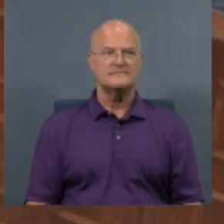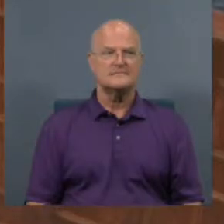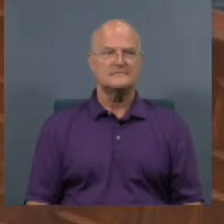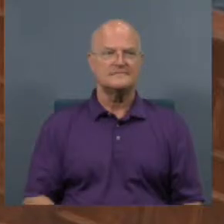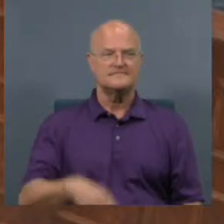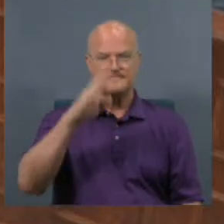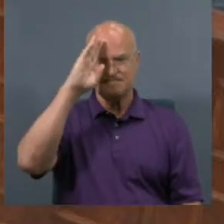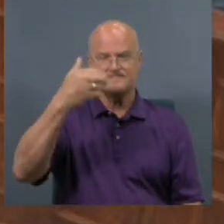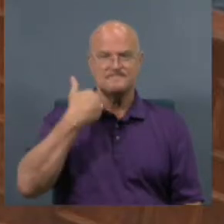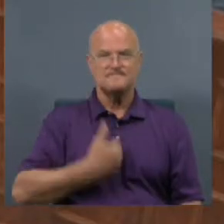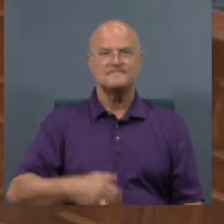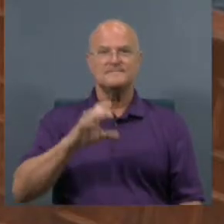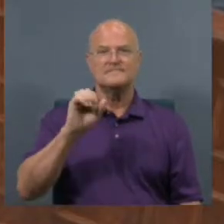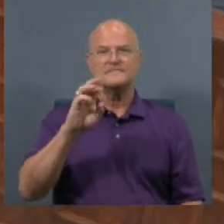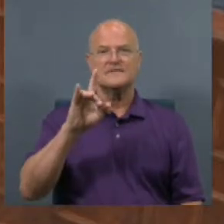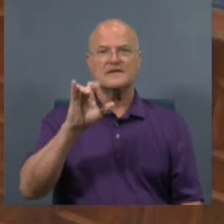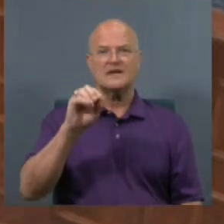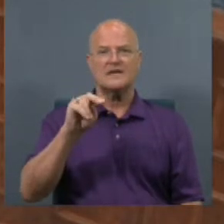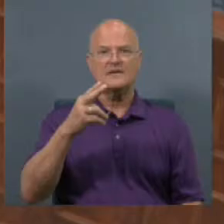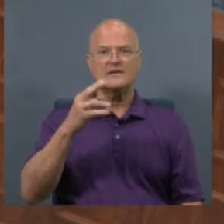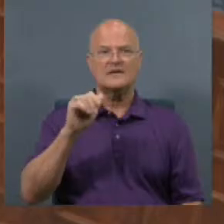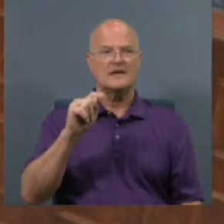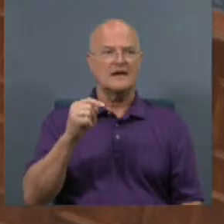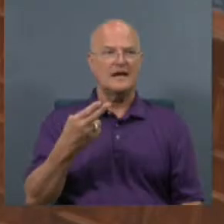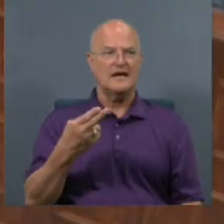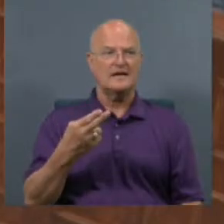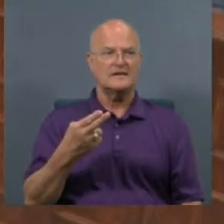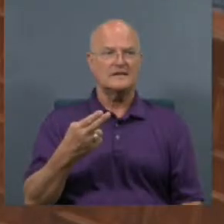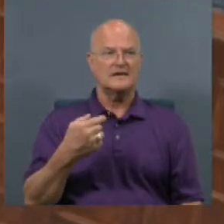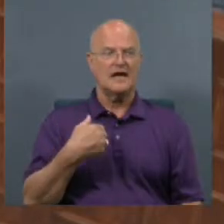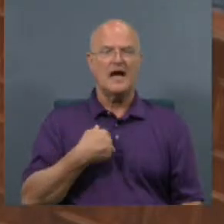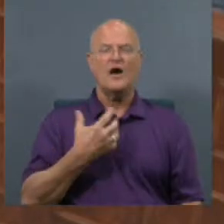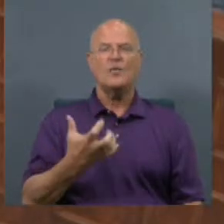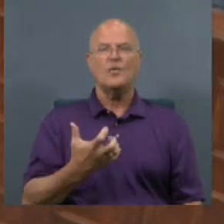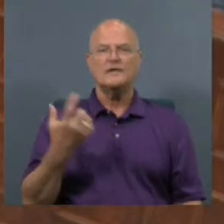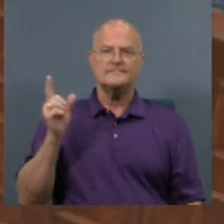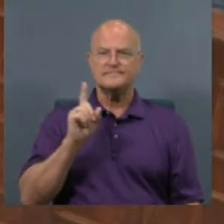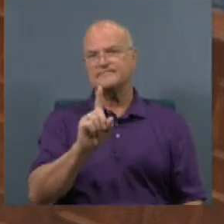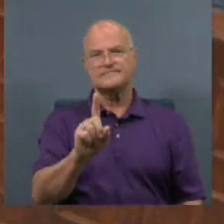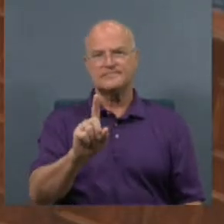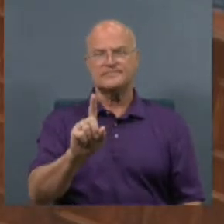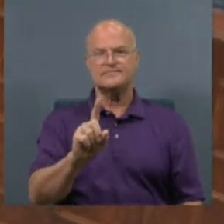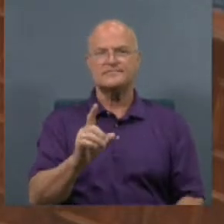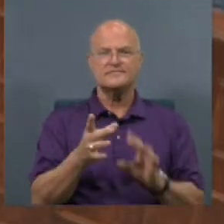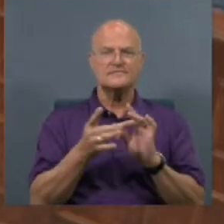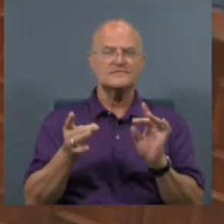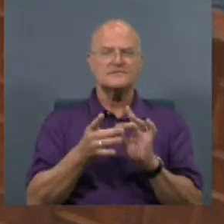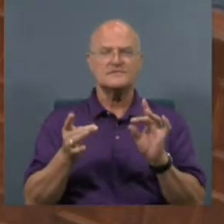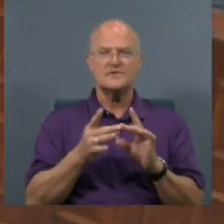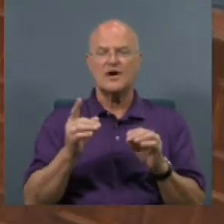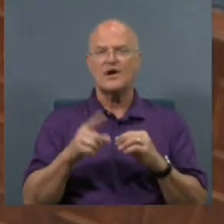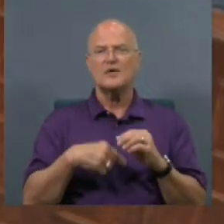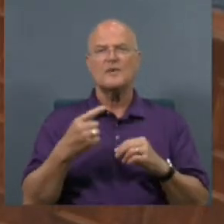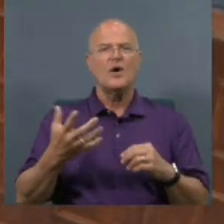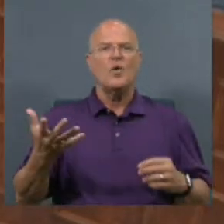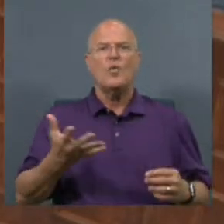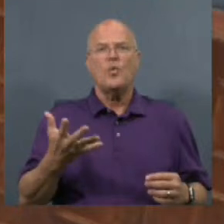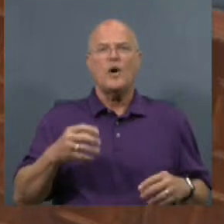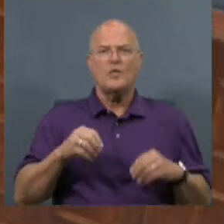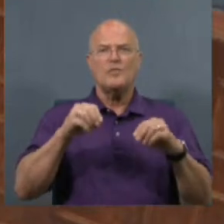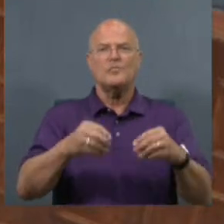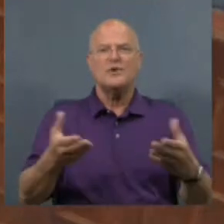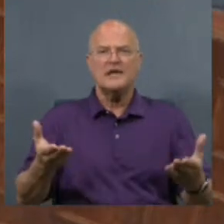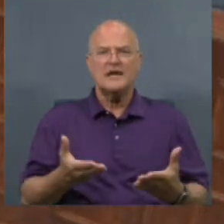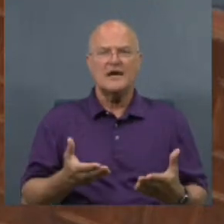Hello, my name's Carolyn Hatch. I wanted to come down and just talk about what we're putting